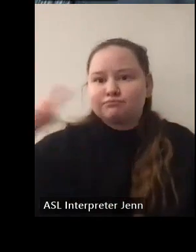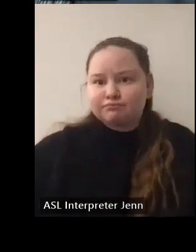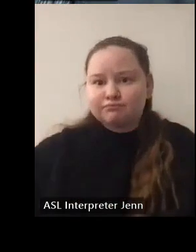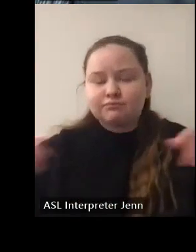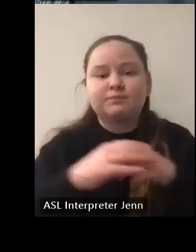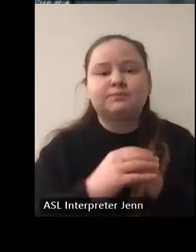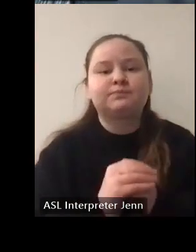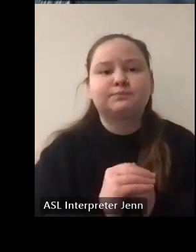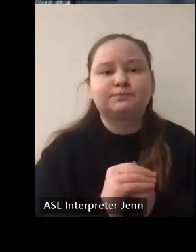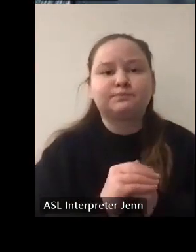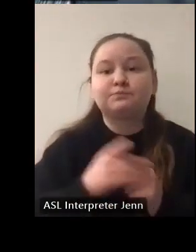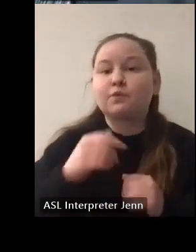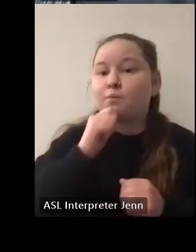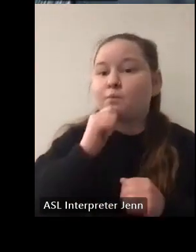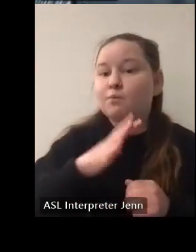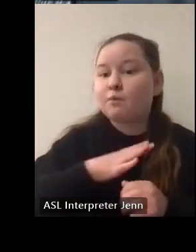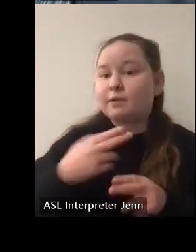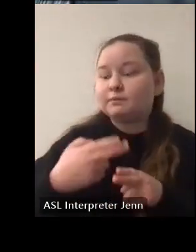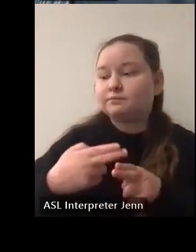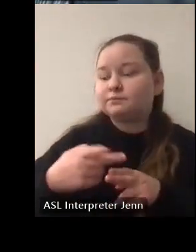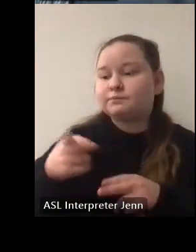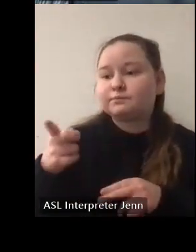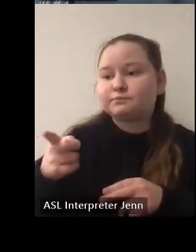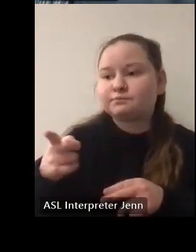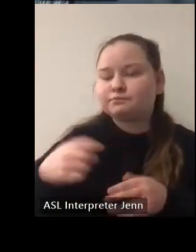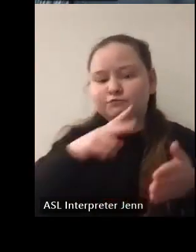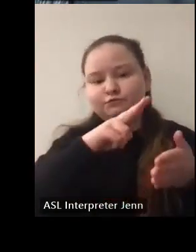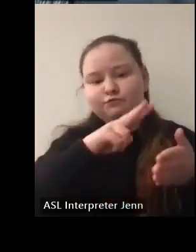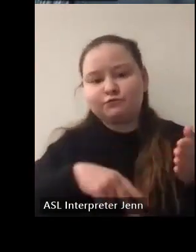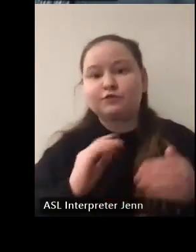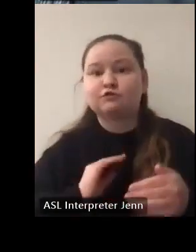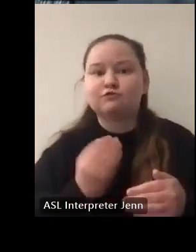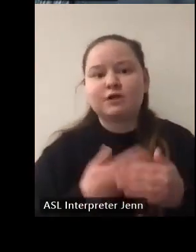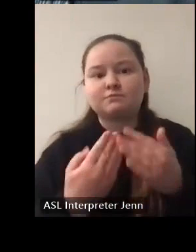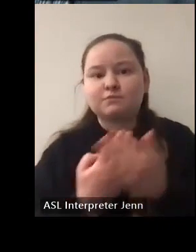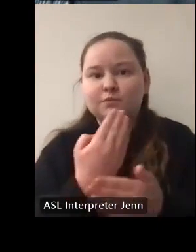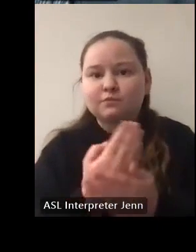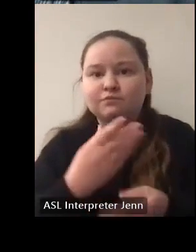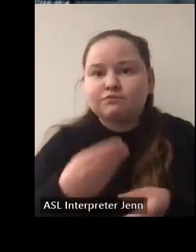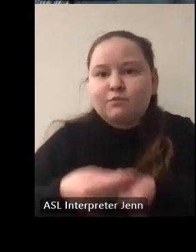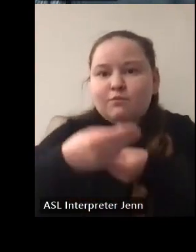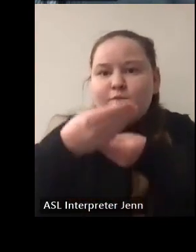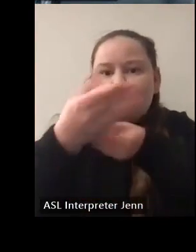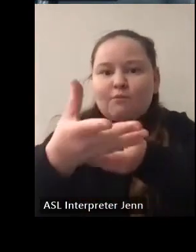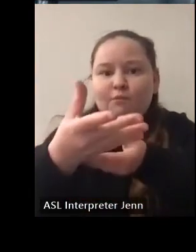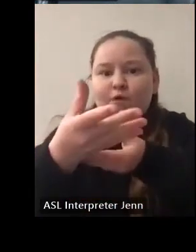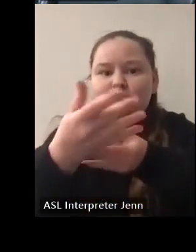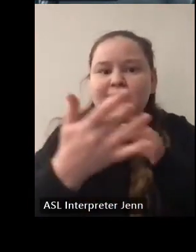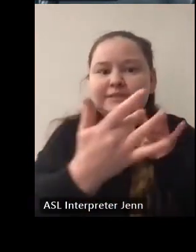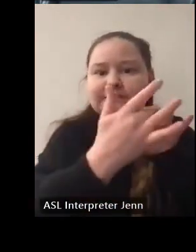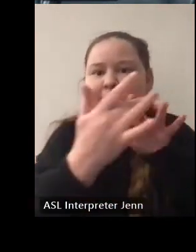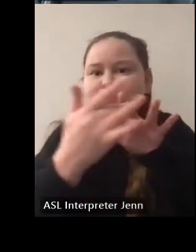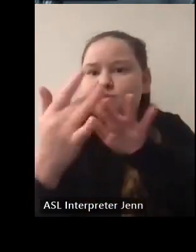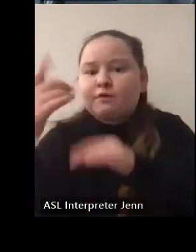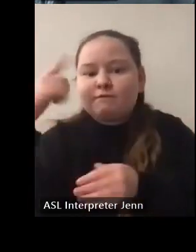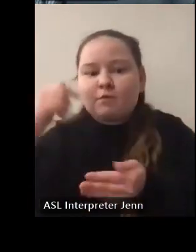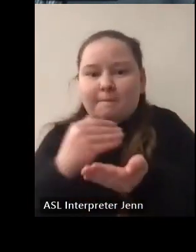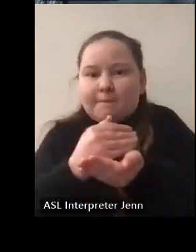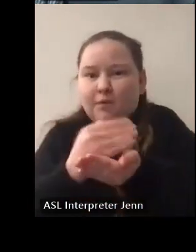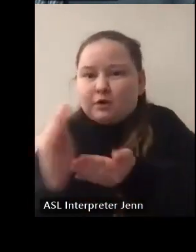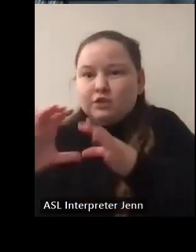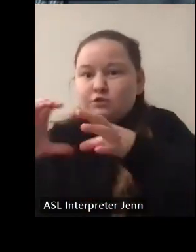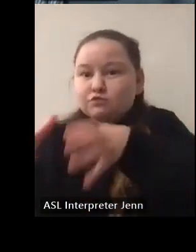Magda in 2011 read transmodernism as offering a network in which marginalized realities can be activated